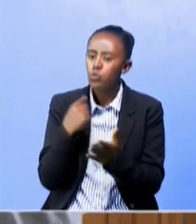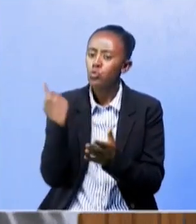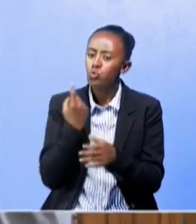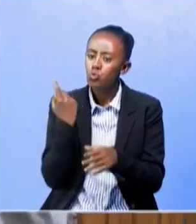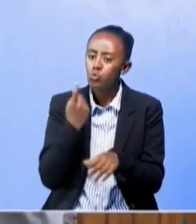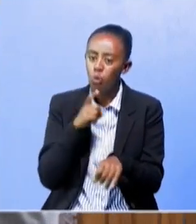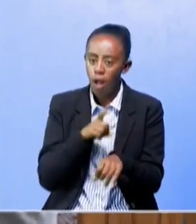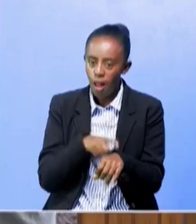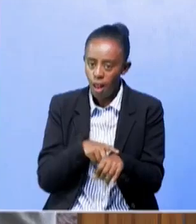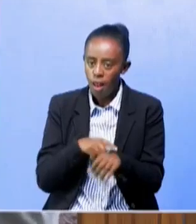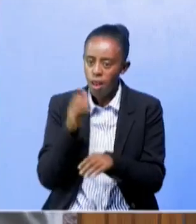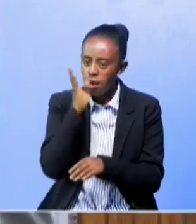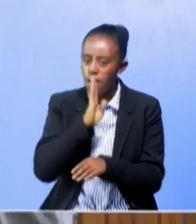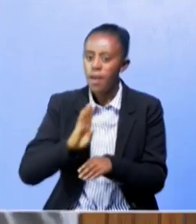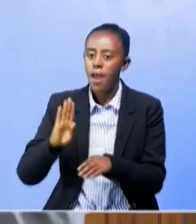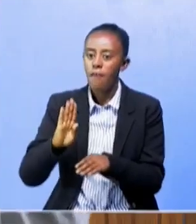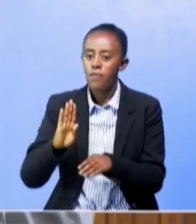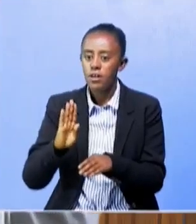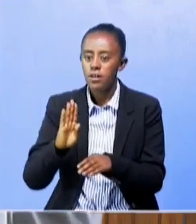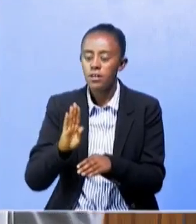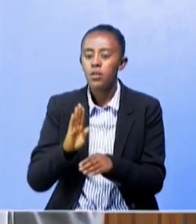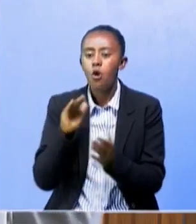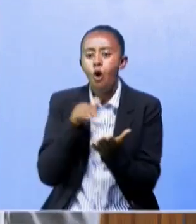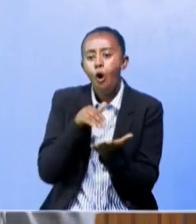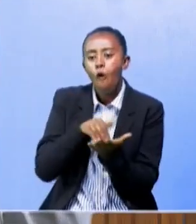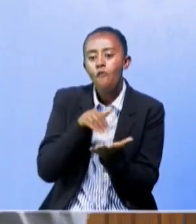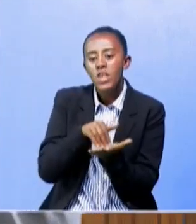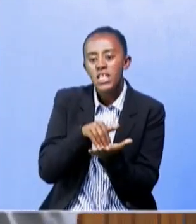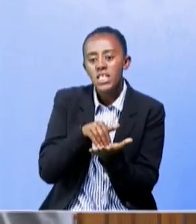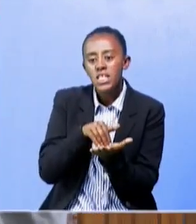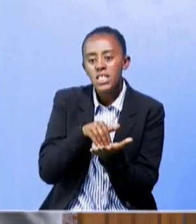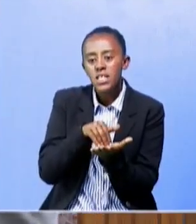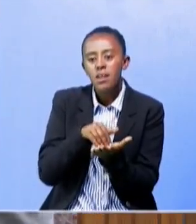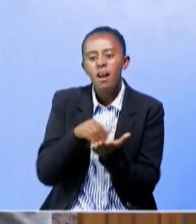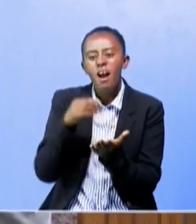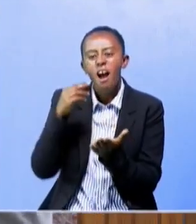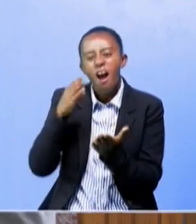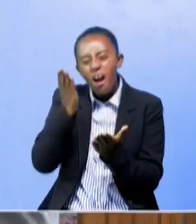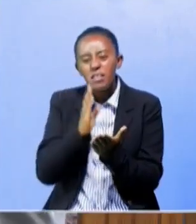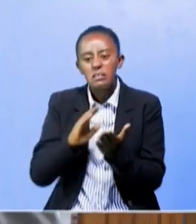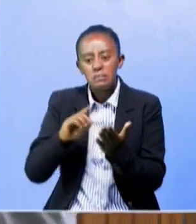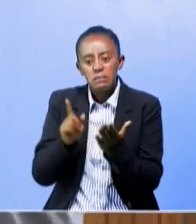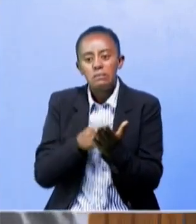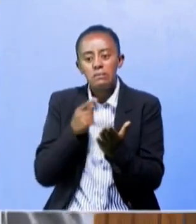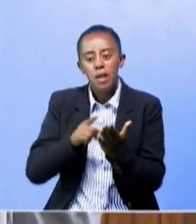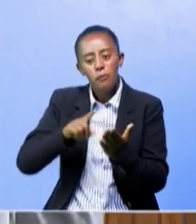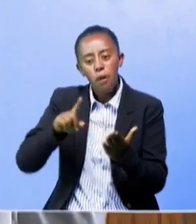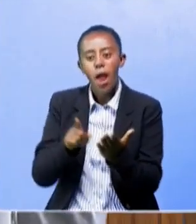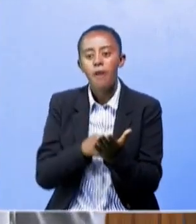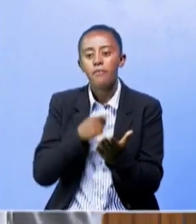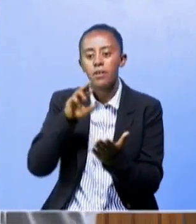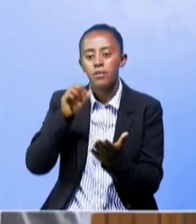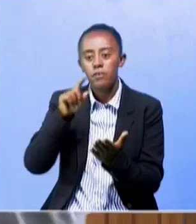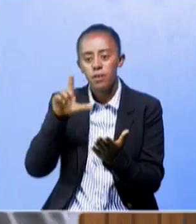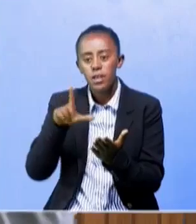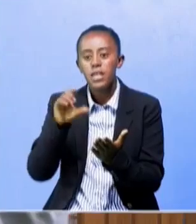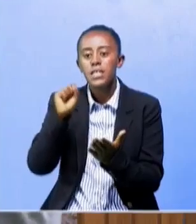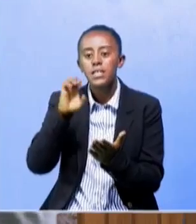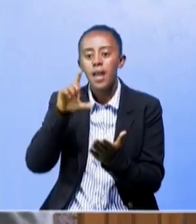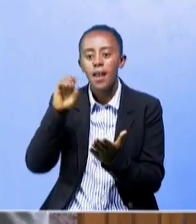usually, never, often, hardly ever, rarely,